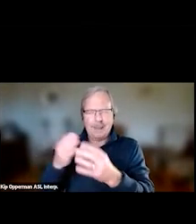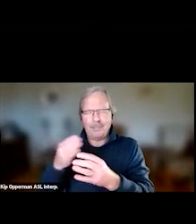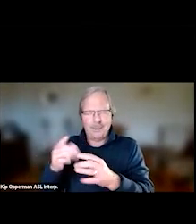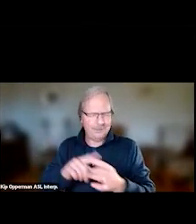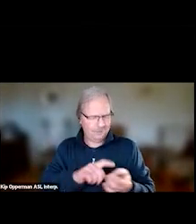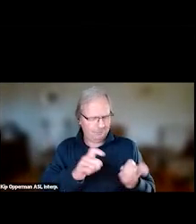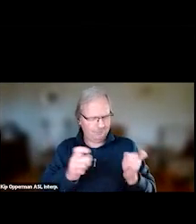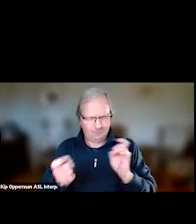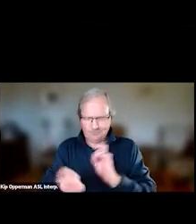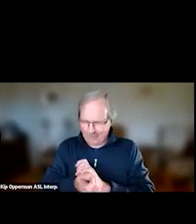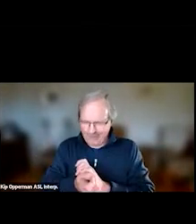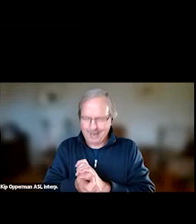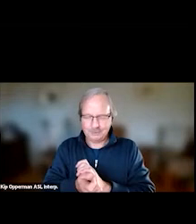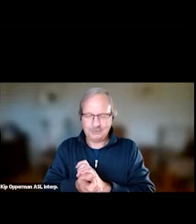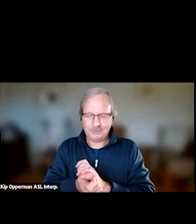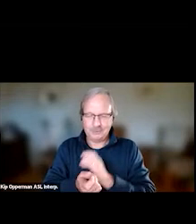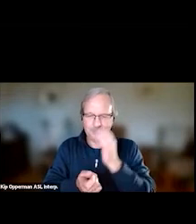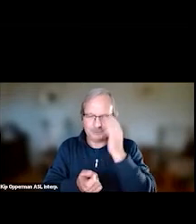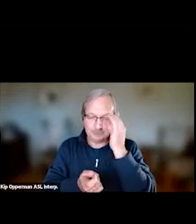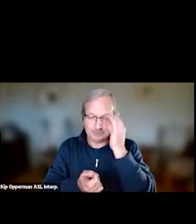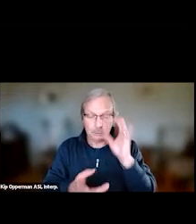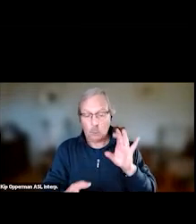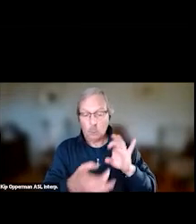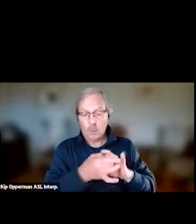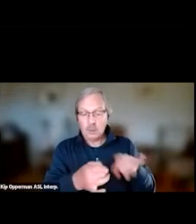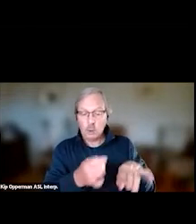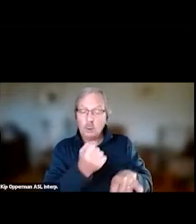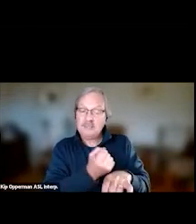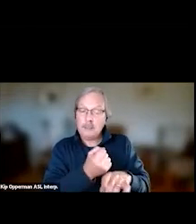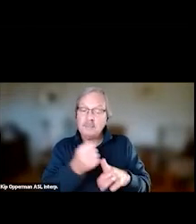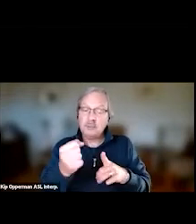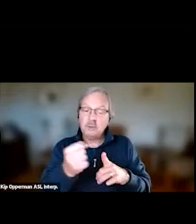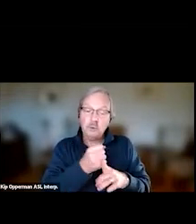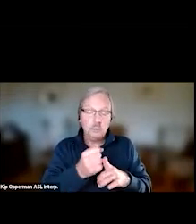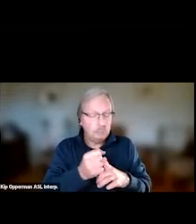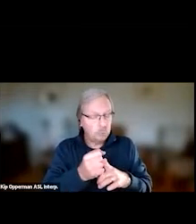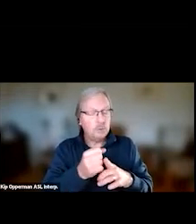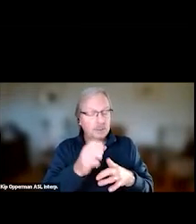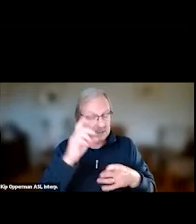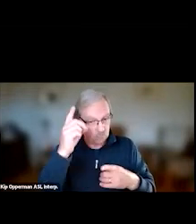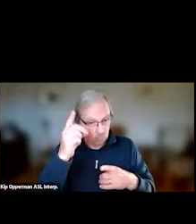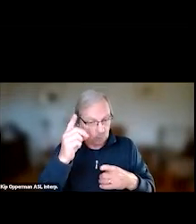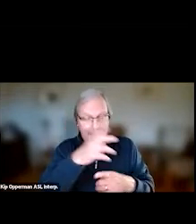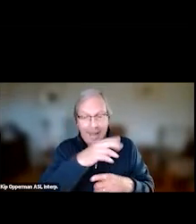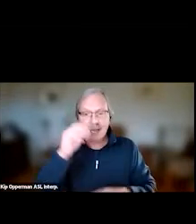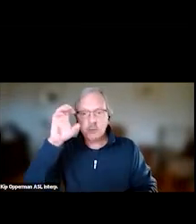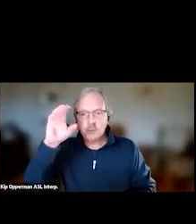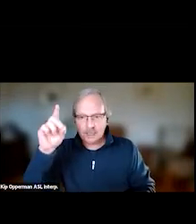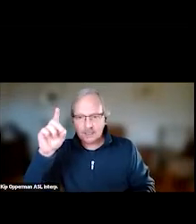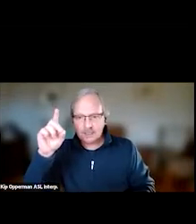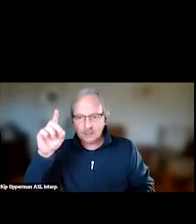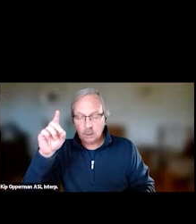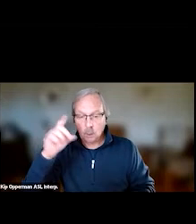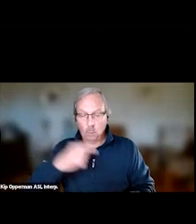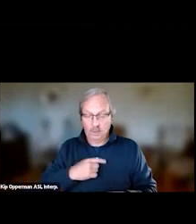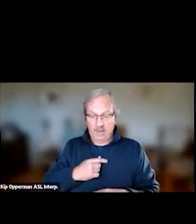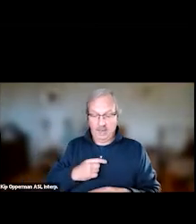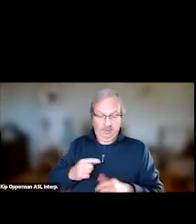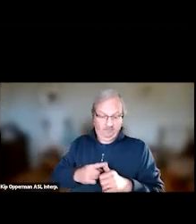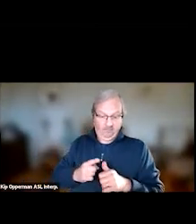it relates to substance use disorder and education. When I took the bench 25 years